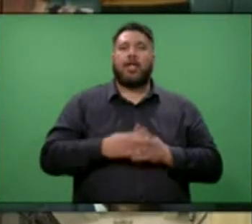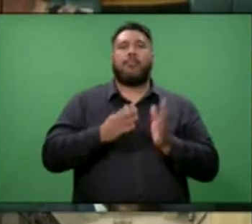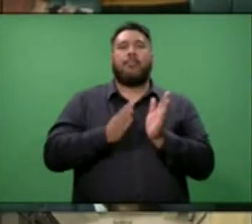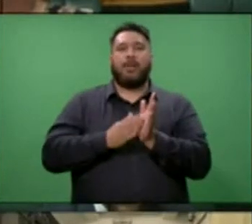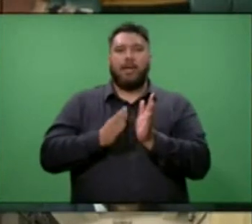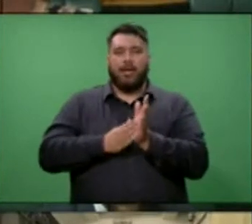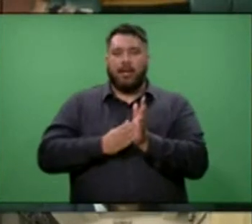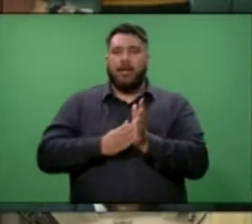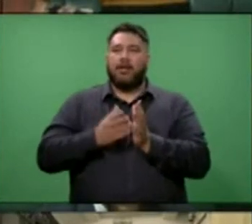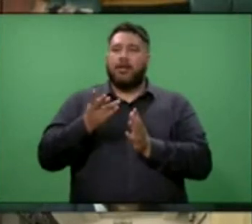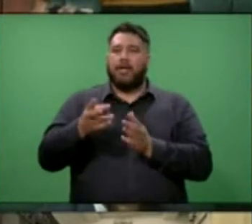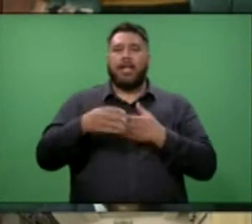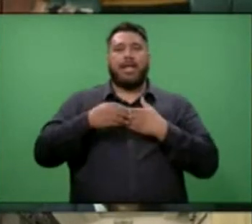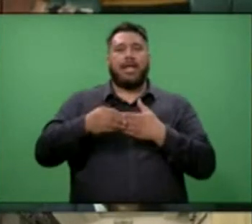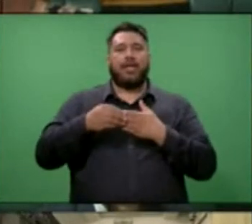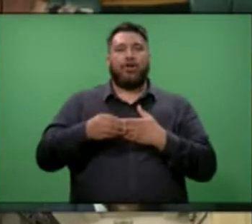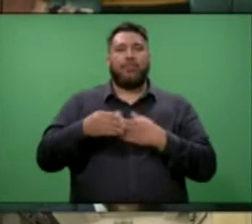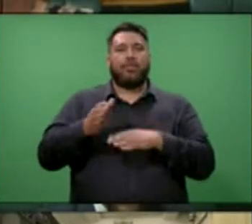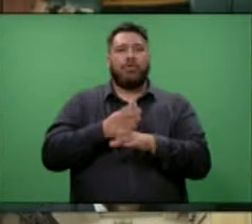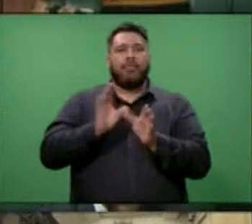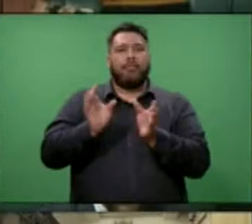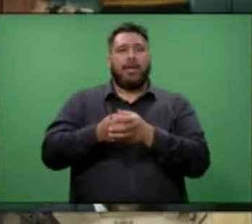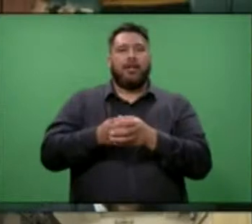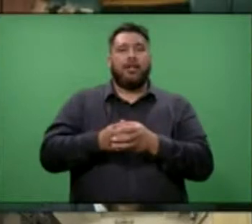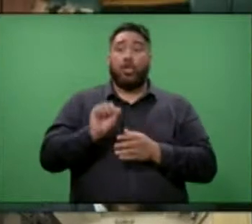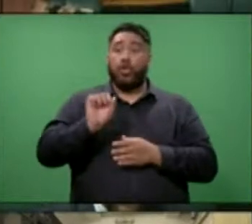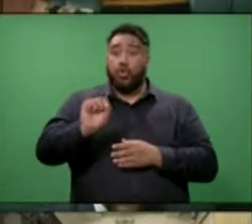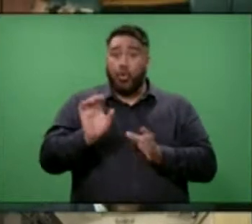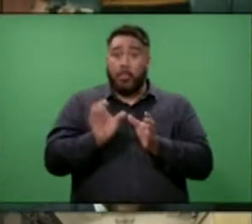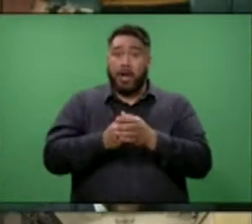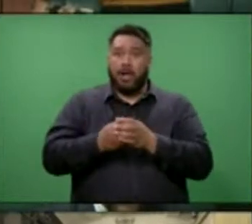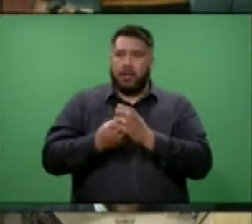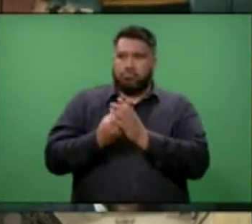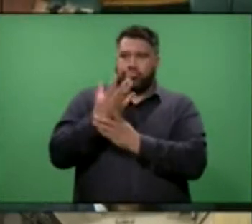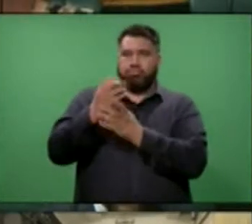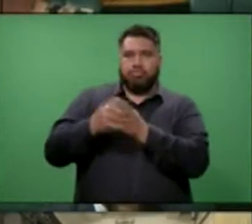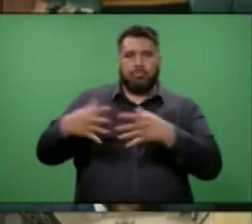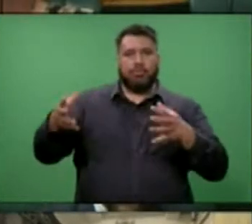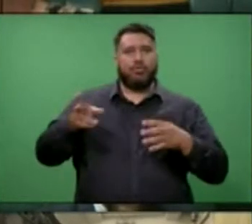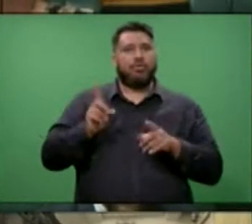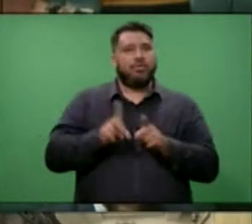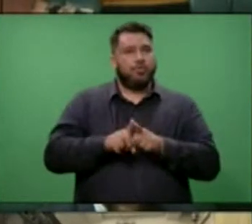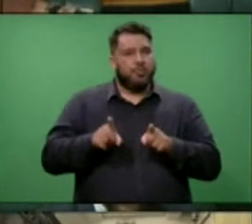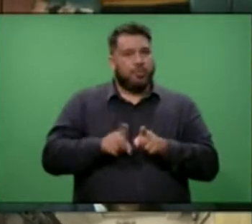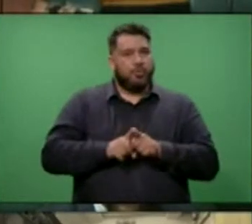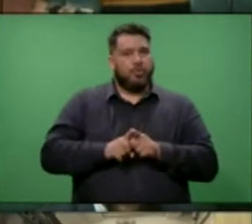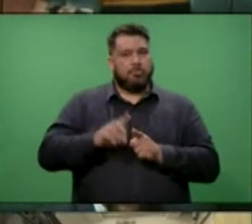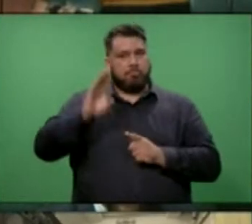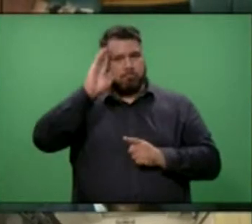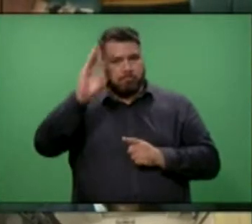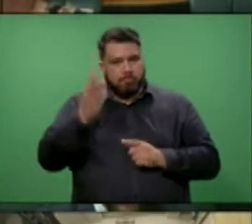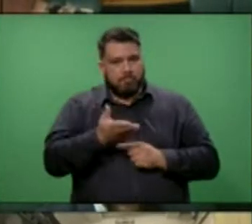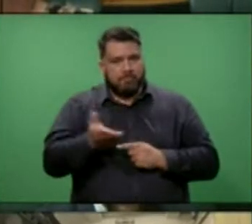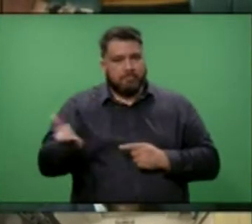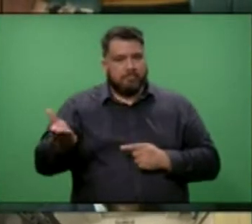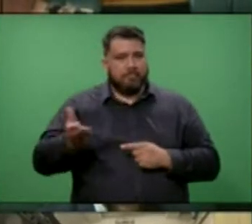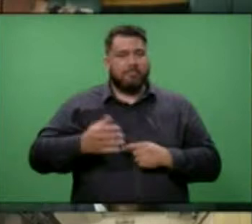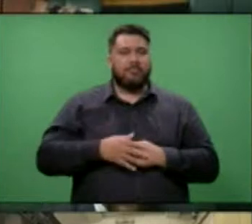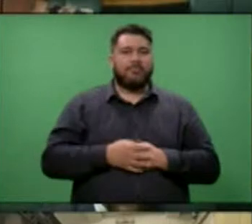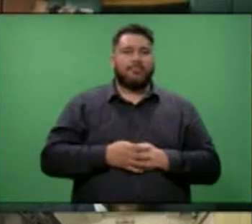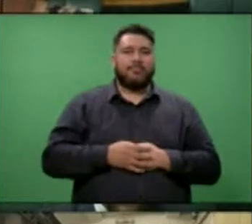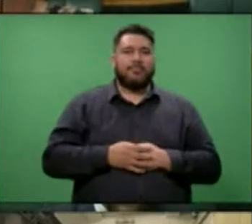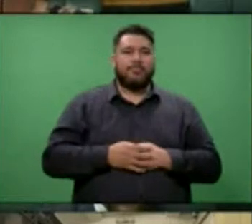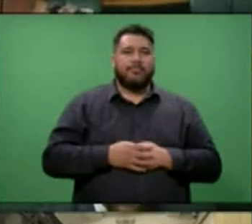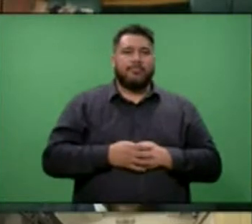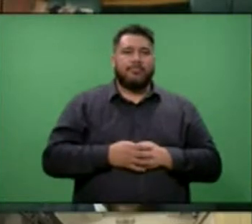pua wai hoki tō rōpū, tō kaurua rōpū, nā reira mihi kauna ki a koutou. Me ngā mihi hoki ki ngā minita o mua,